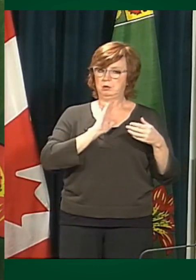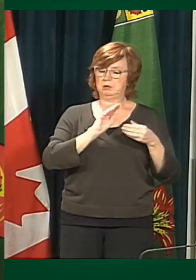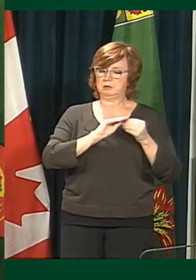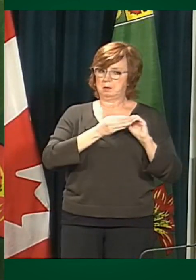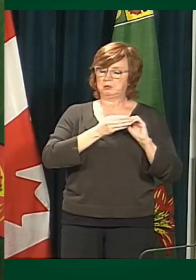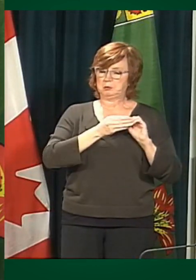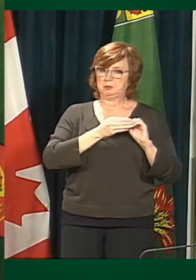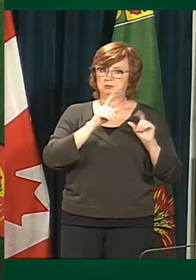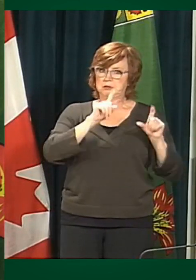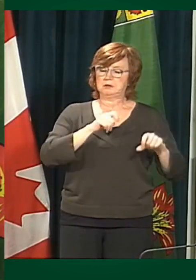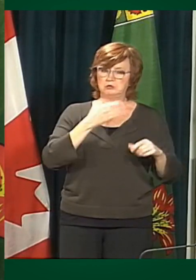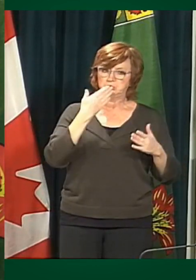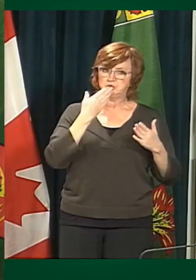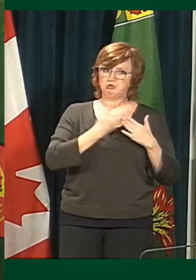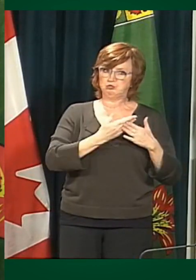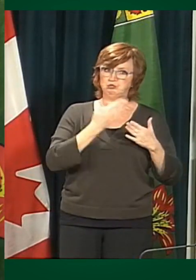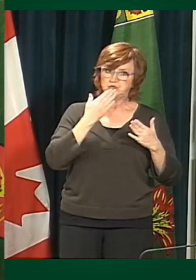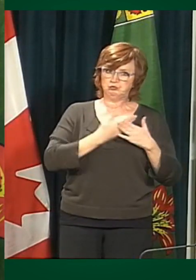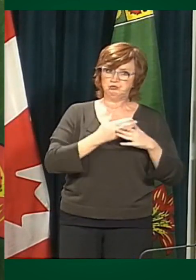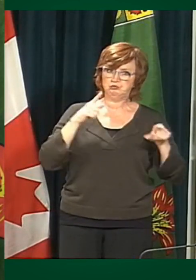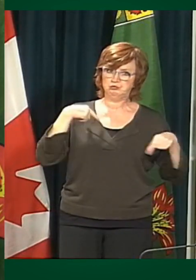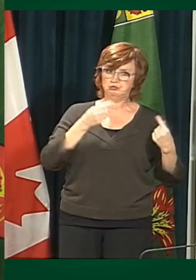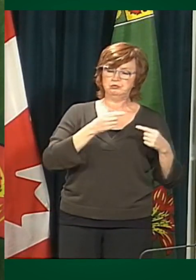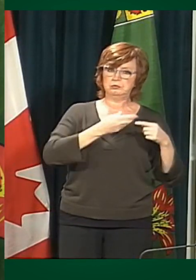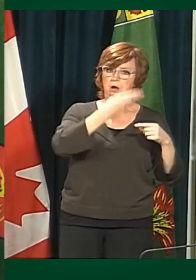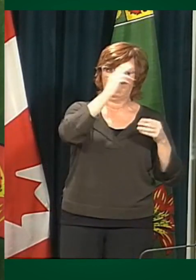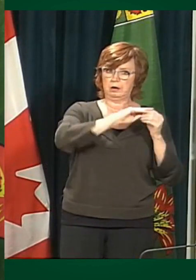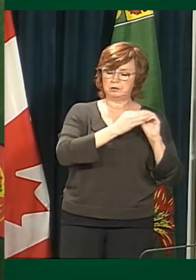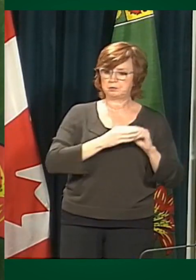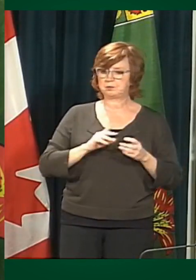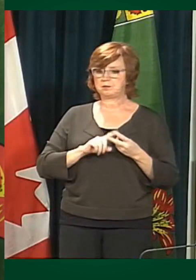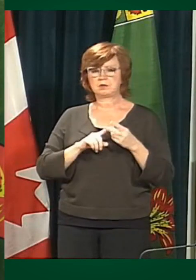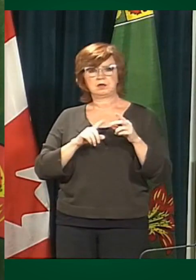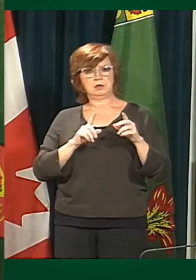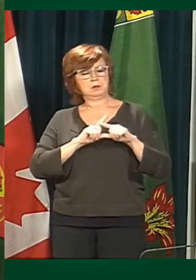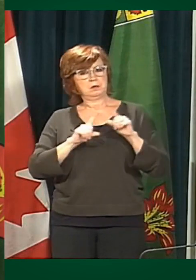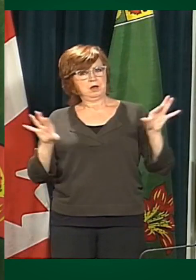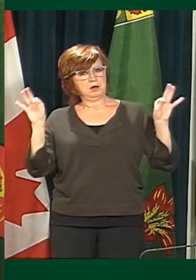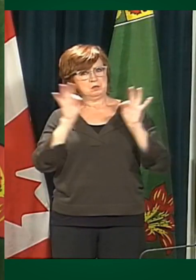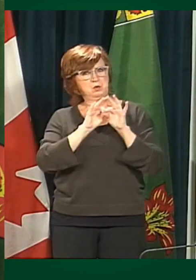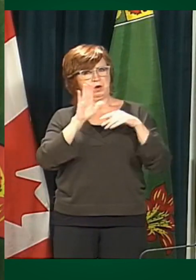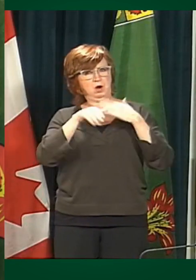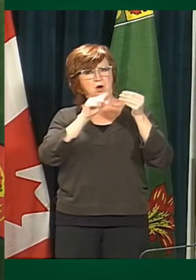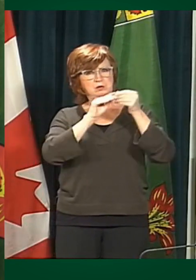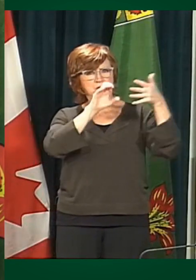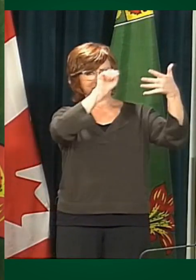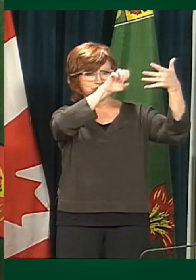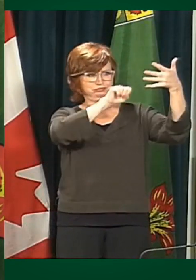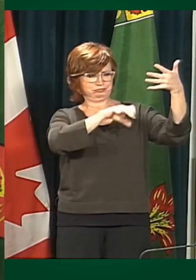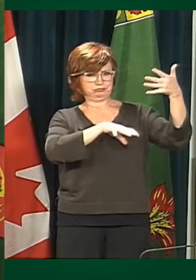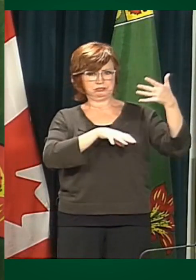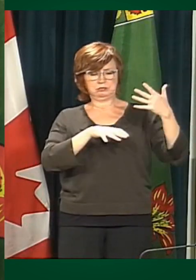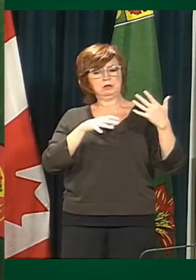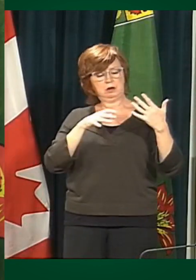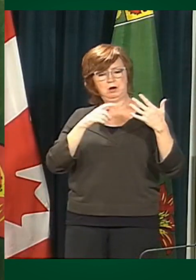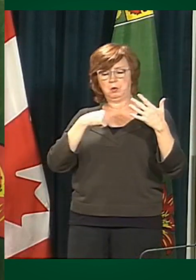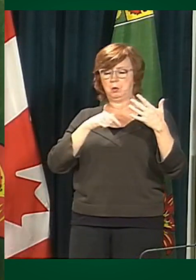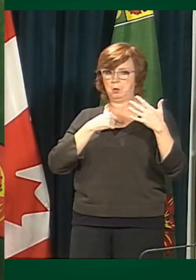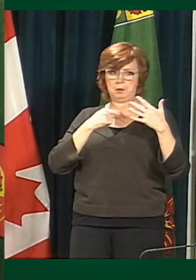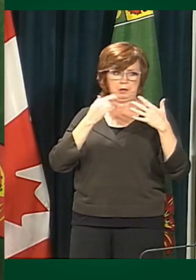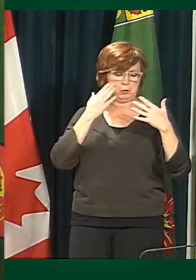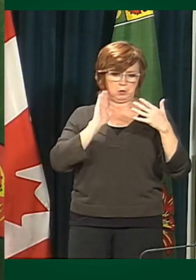In terms of the numbers, it's really important to recognize that through all of our efforts, our curve remains flat,